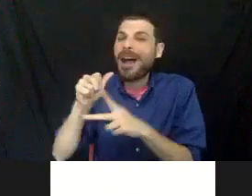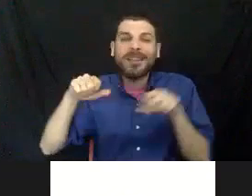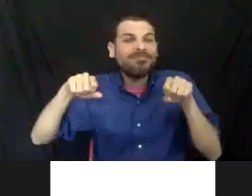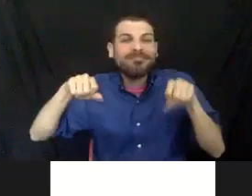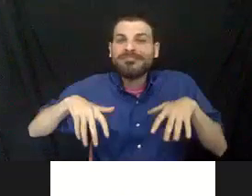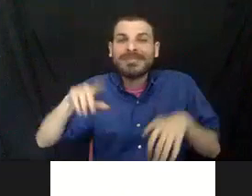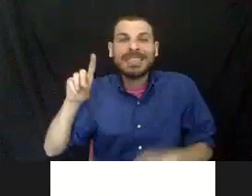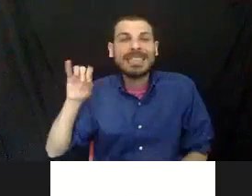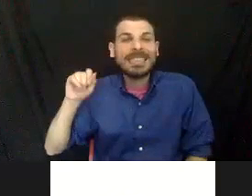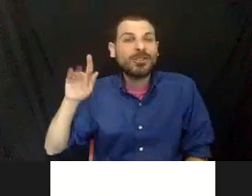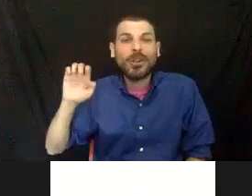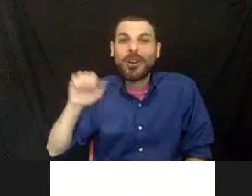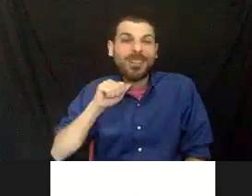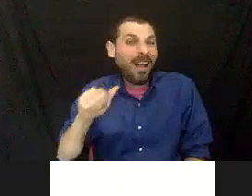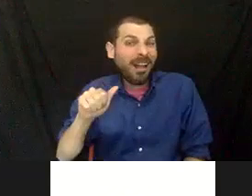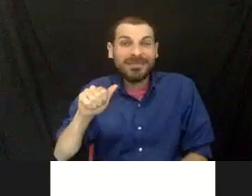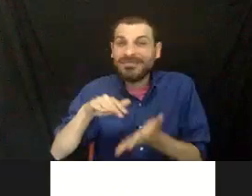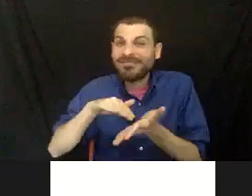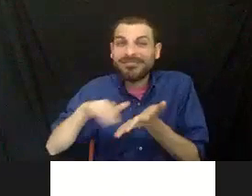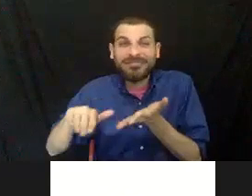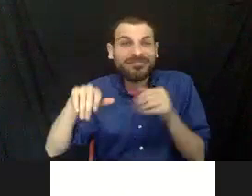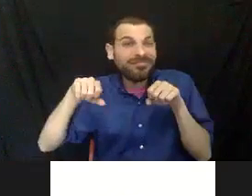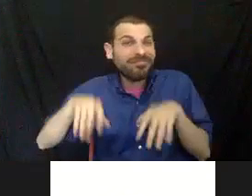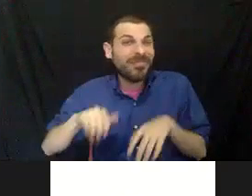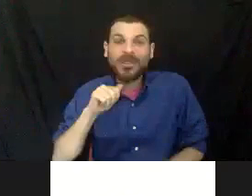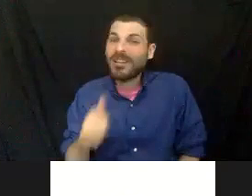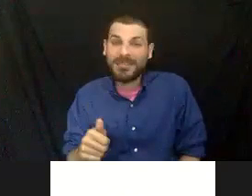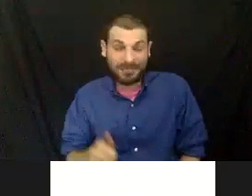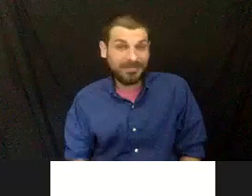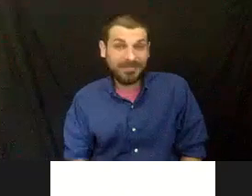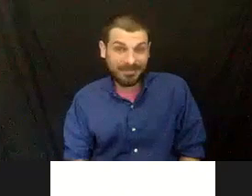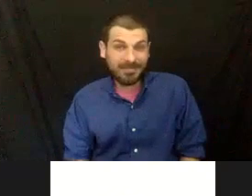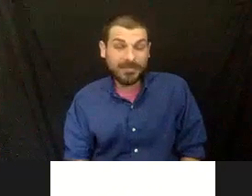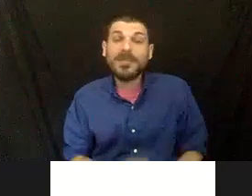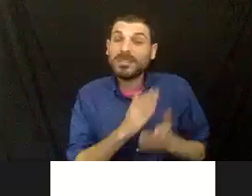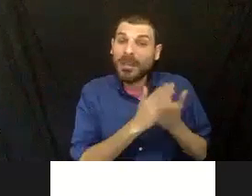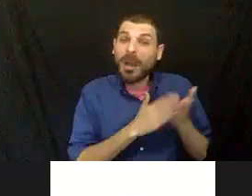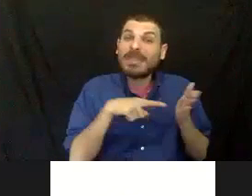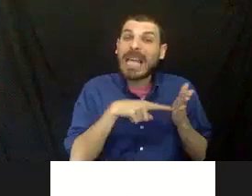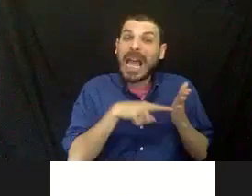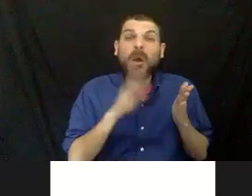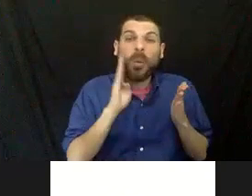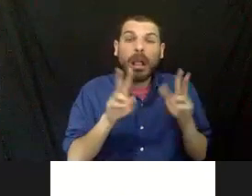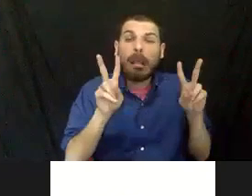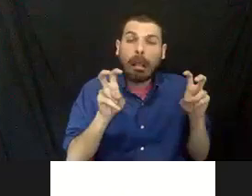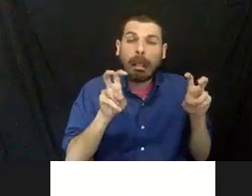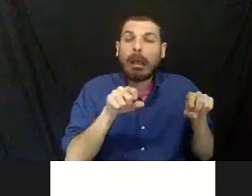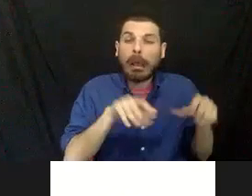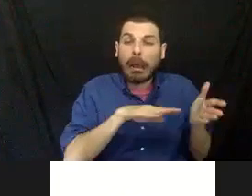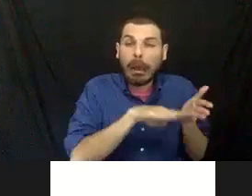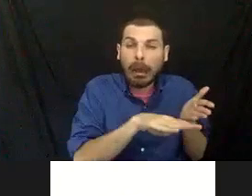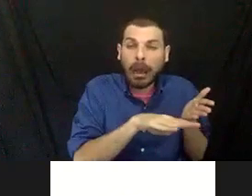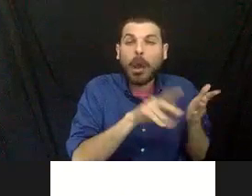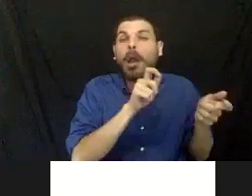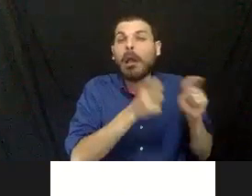debt. But it is important to know that you can discharge student loans in bankruptcy.